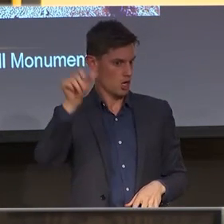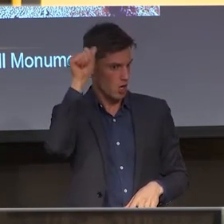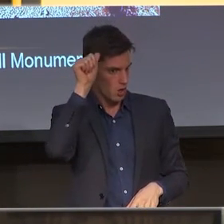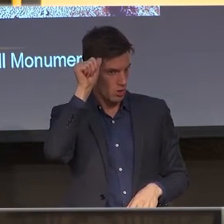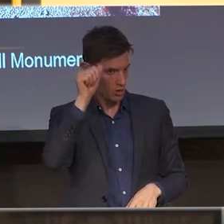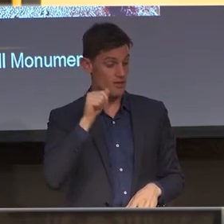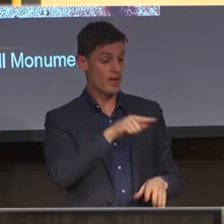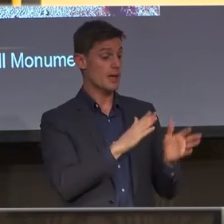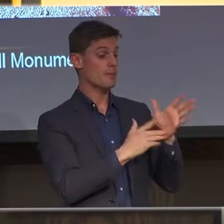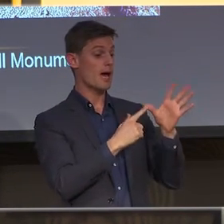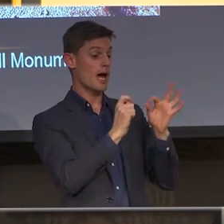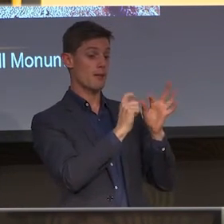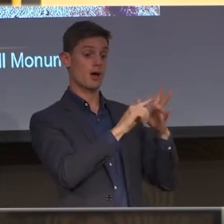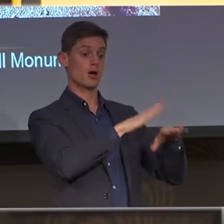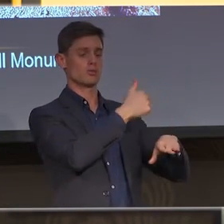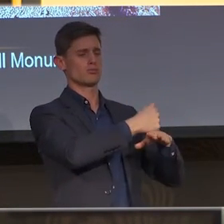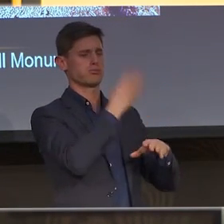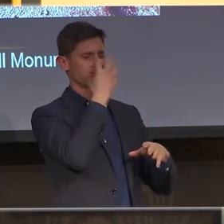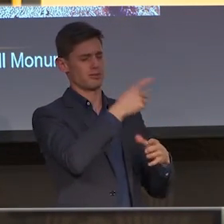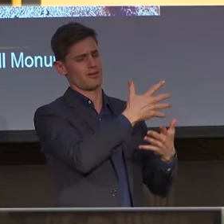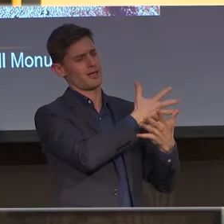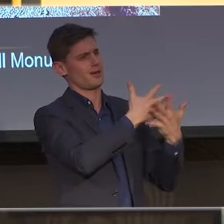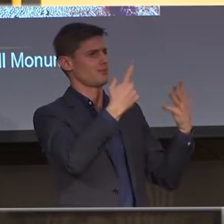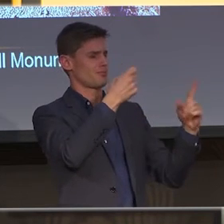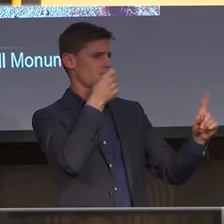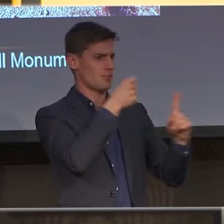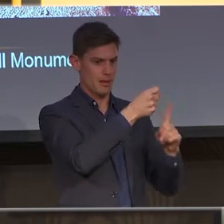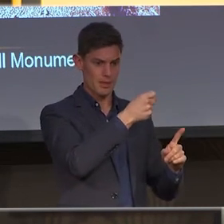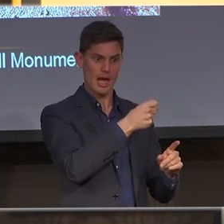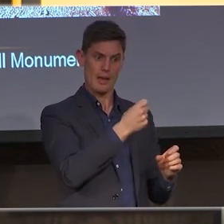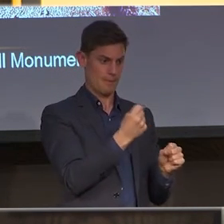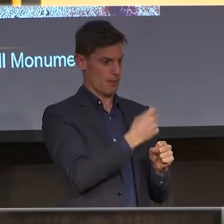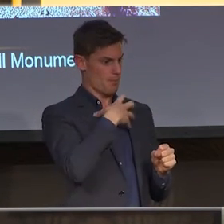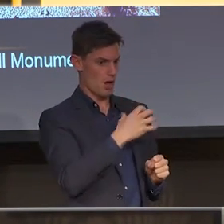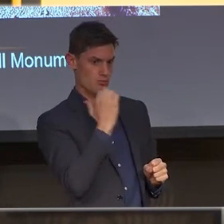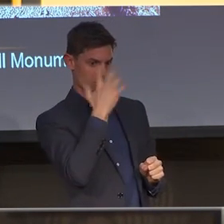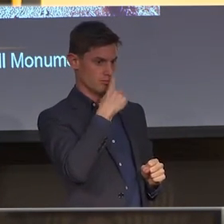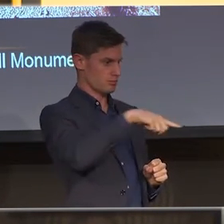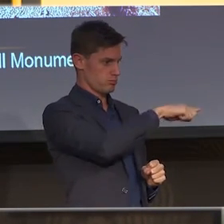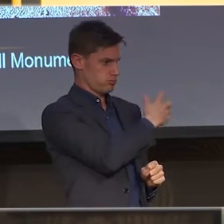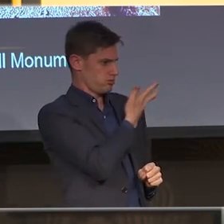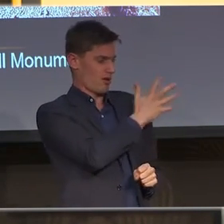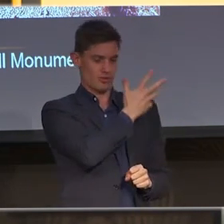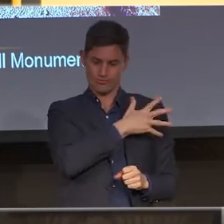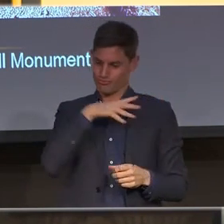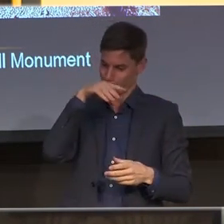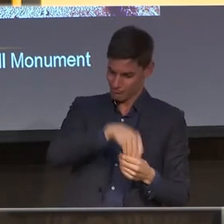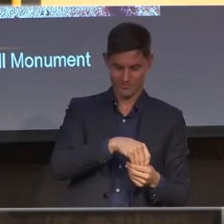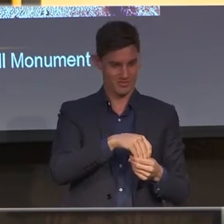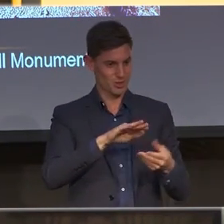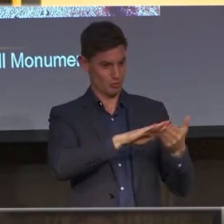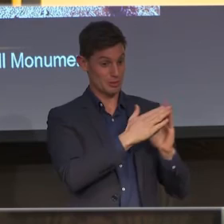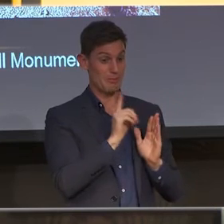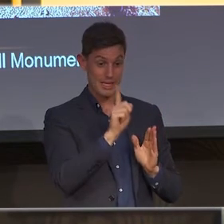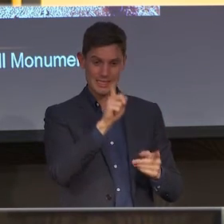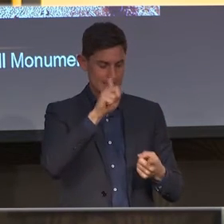native title have been crucial elements in furthering self-determination and increasing the sense of pride and belonging in the Aboriginal community, but there are major